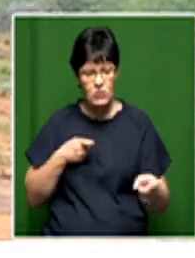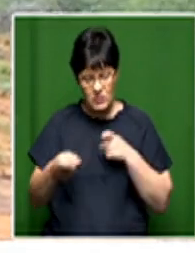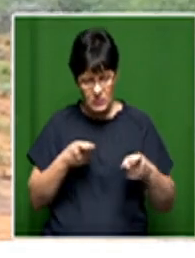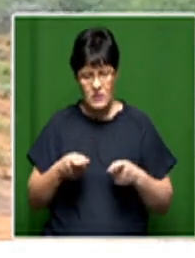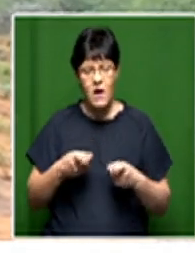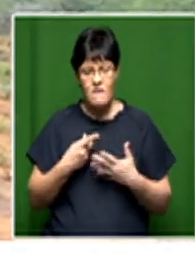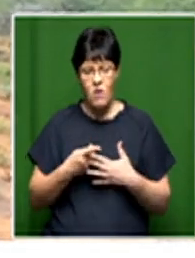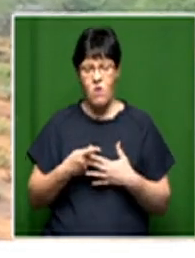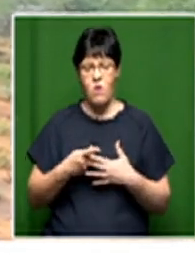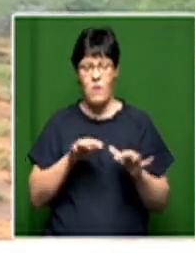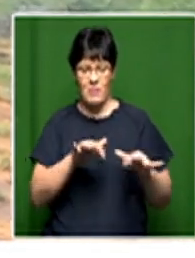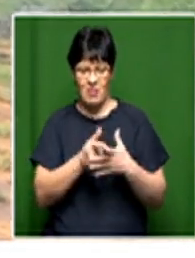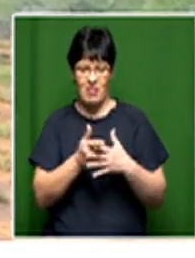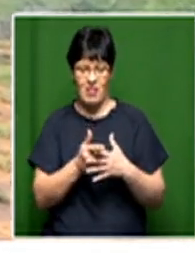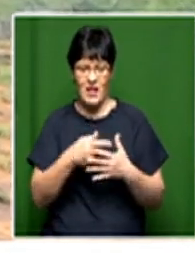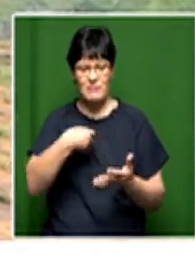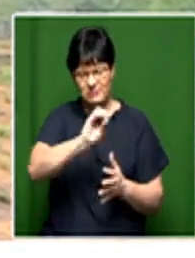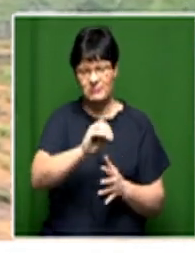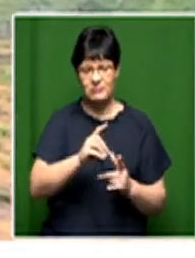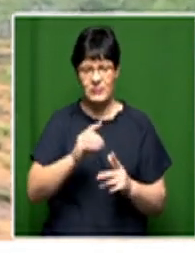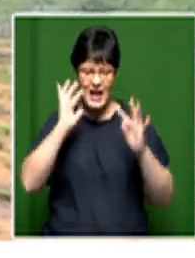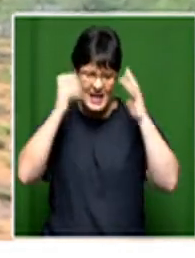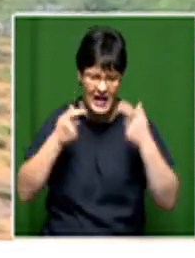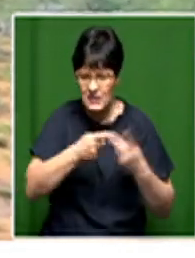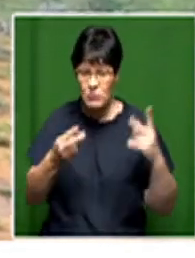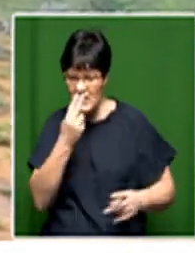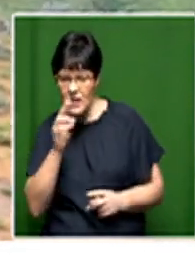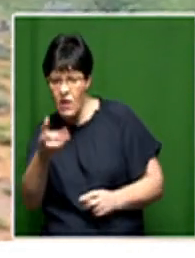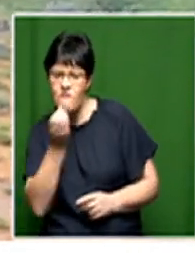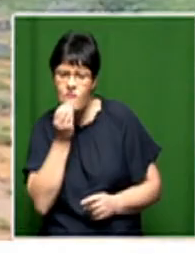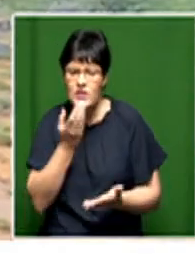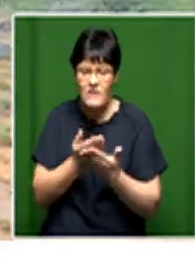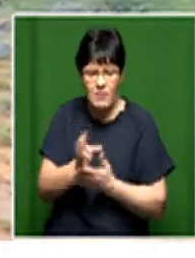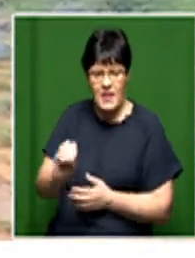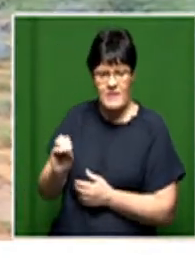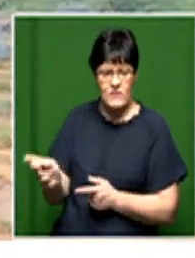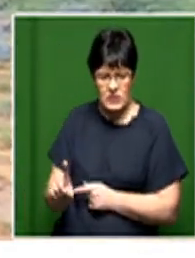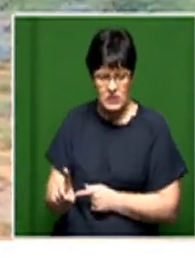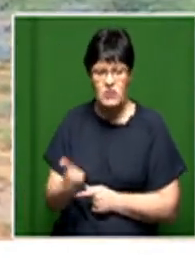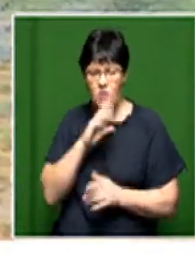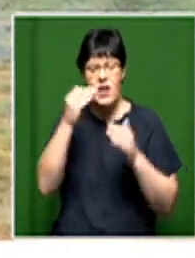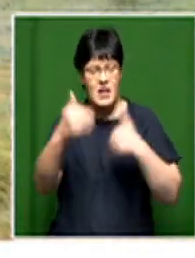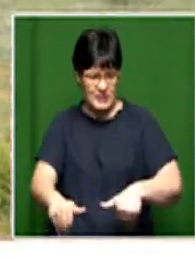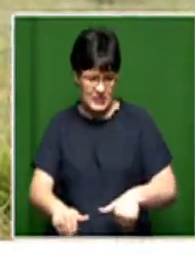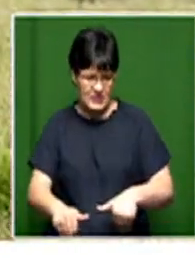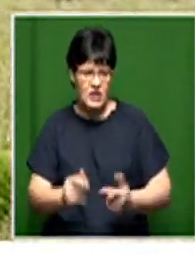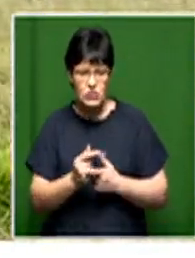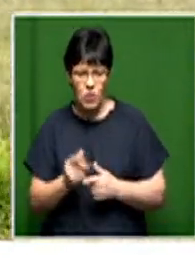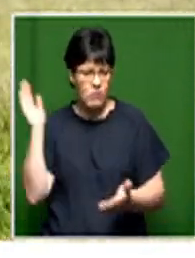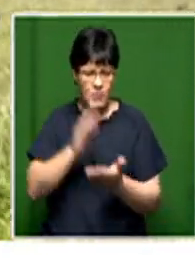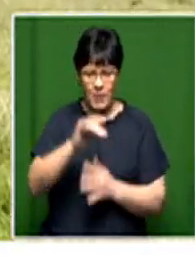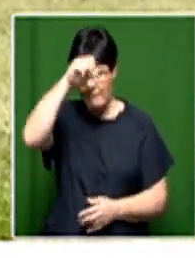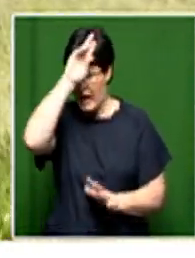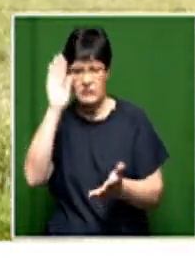predator population, so we have to look at obviously what prey is available for them. So we're keeping our predator numbers limited so that they don't deplete the